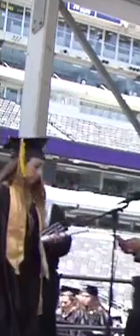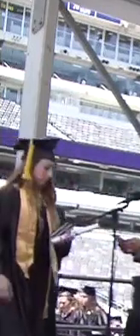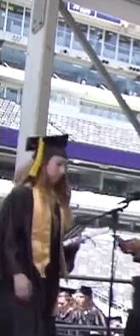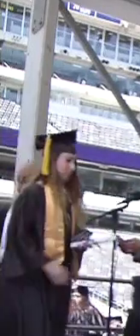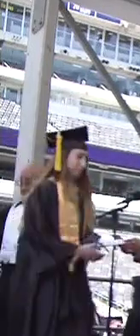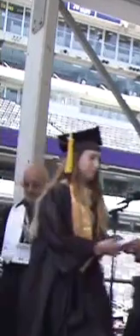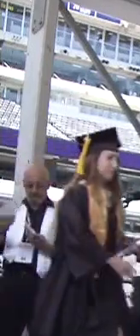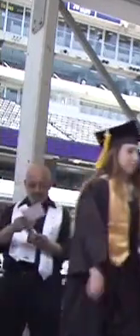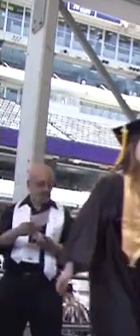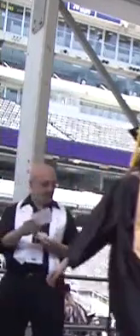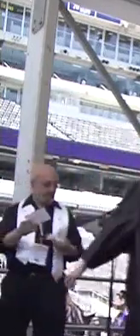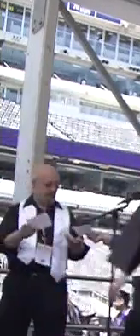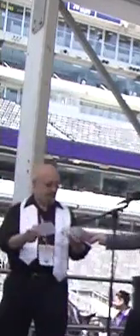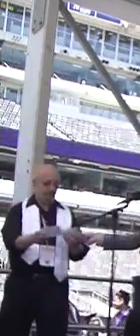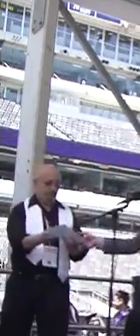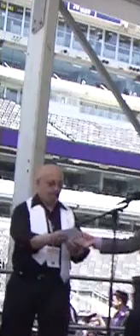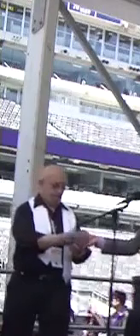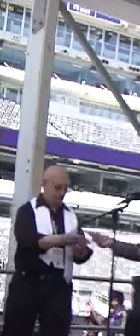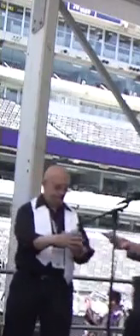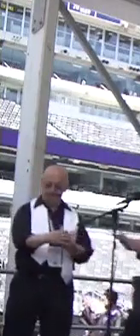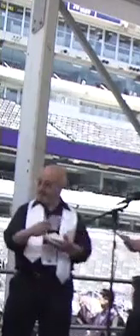Shayna Cohen.